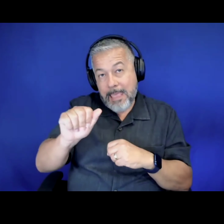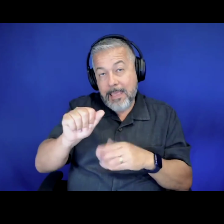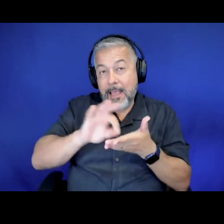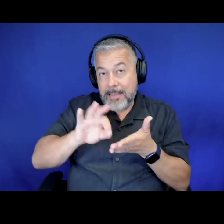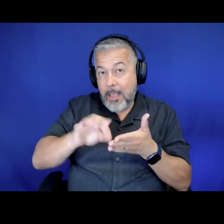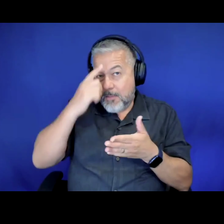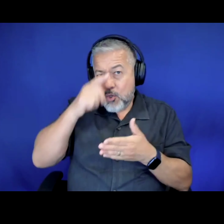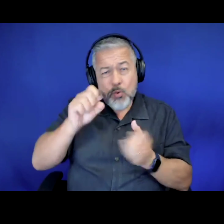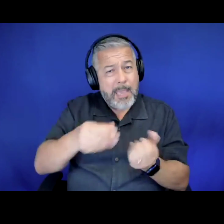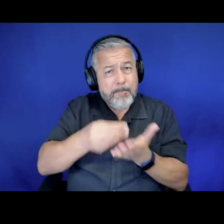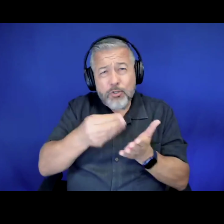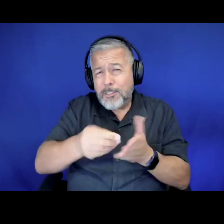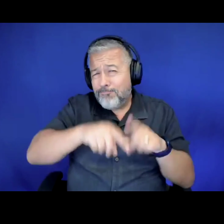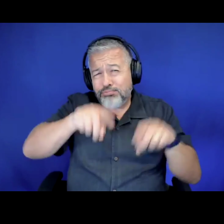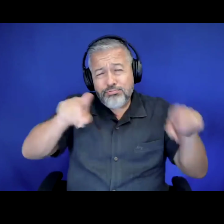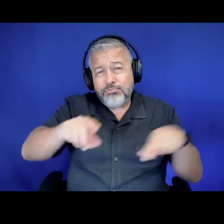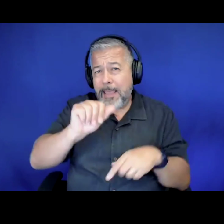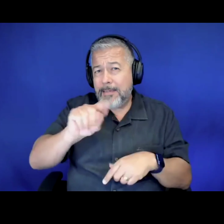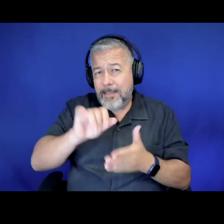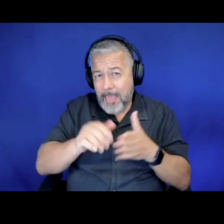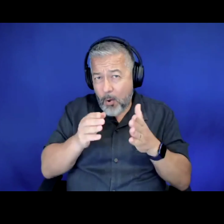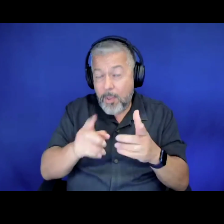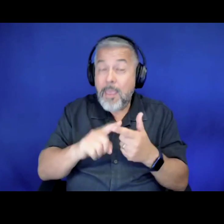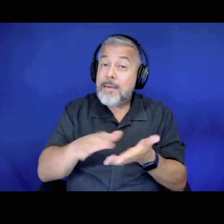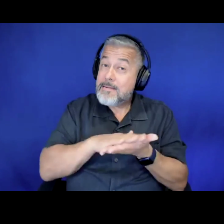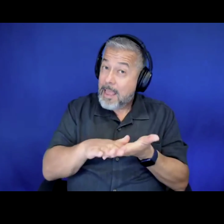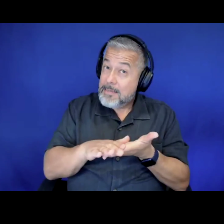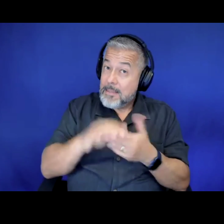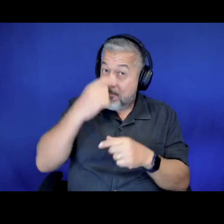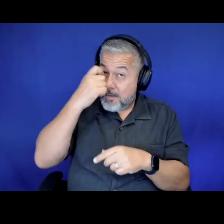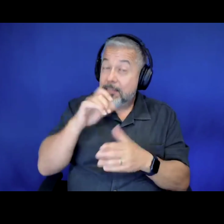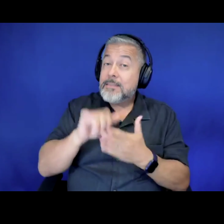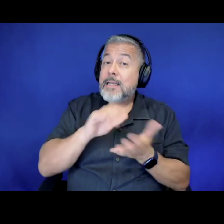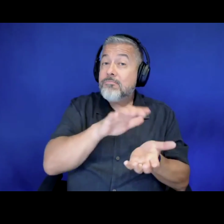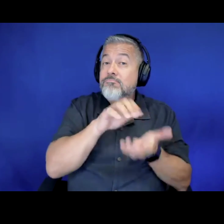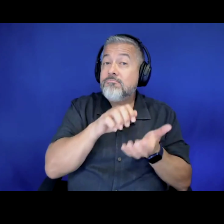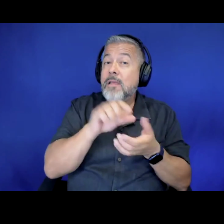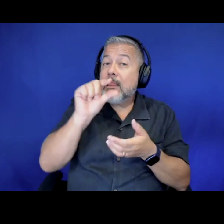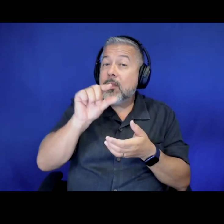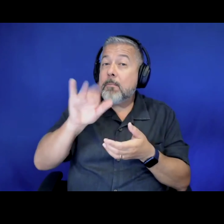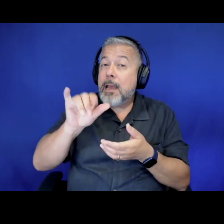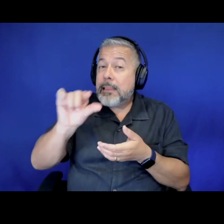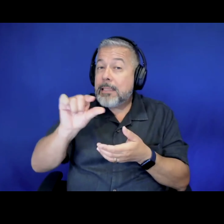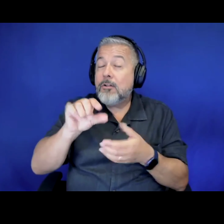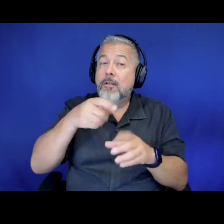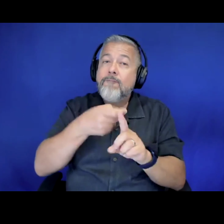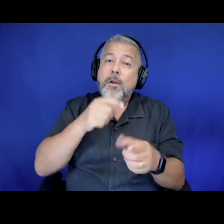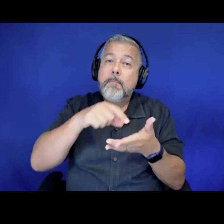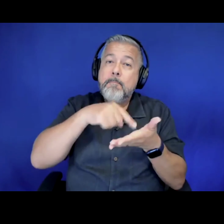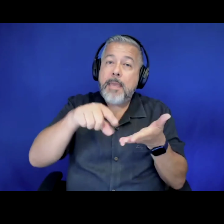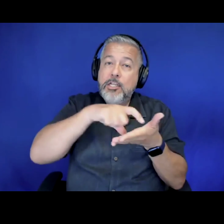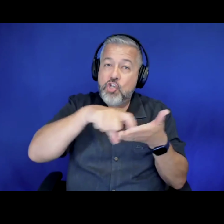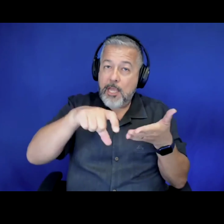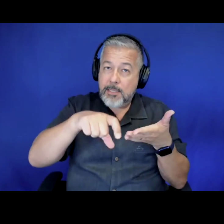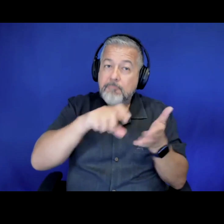all kinds of AT that way. And the nice thing about that is it's taken little by little out of your paycheck, but you